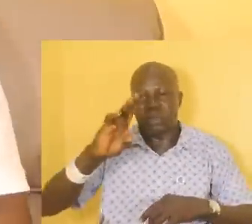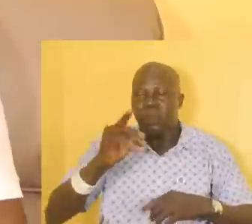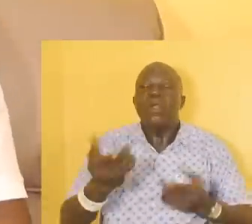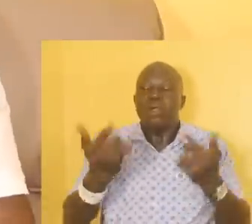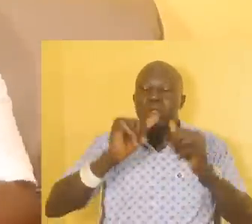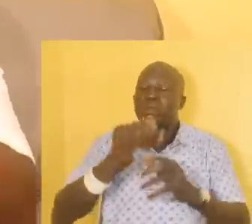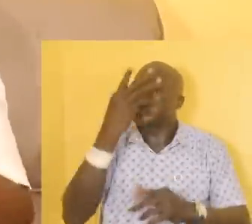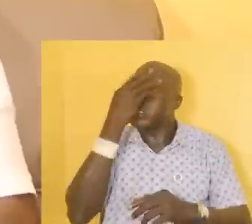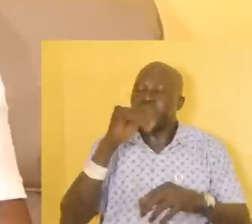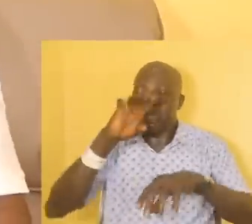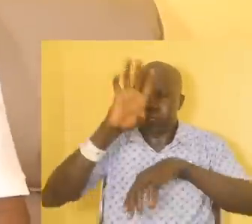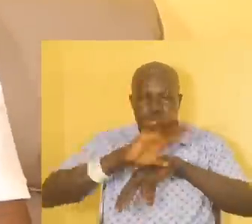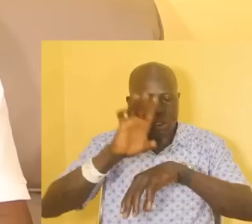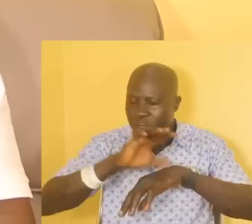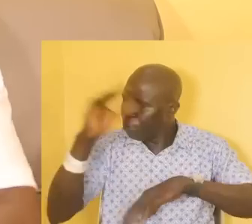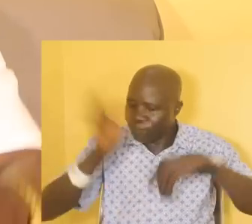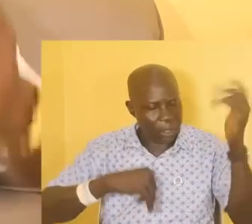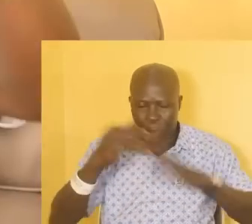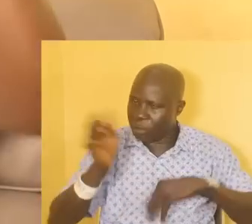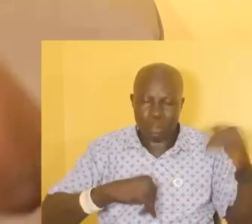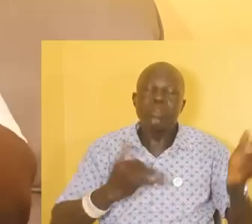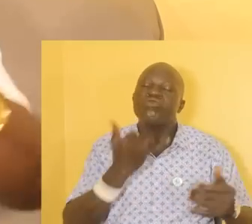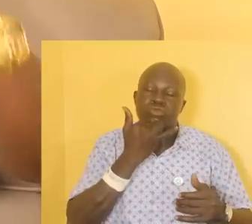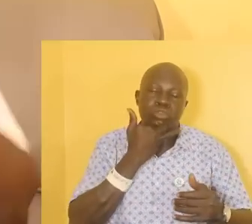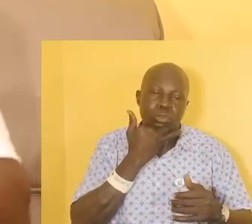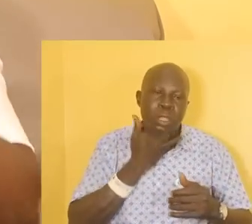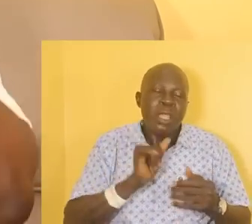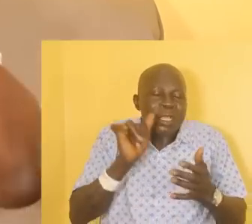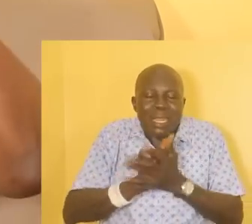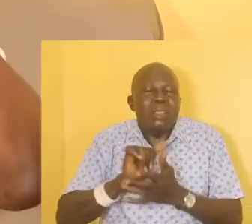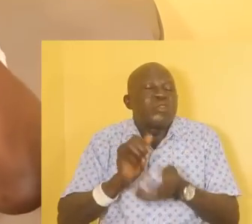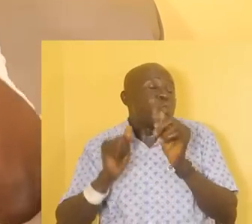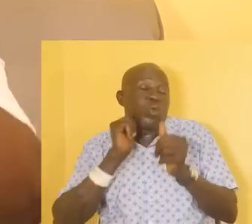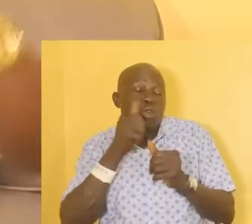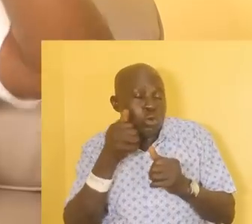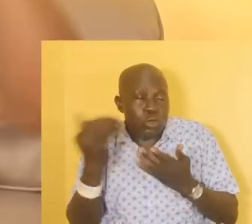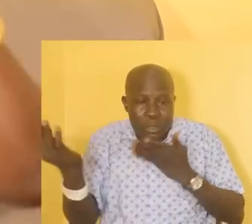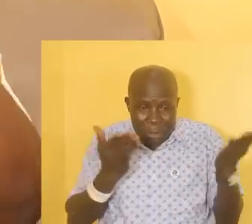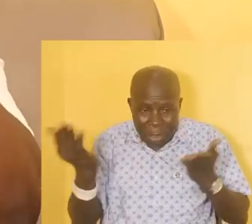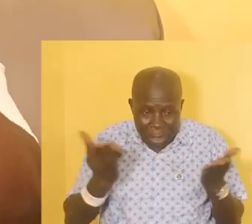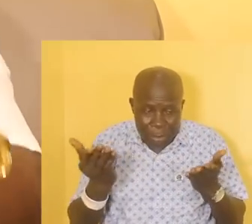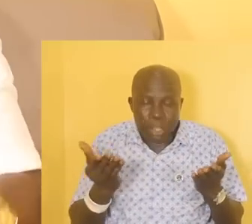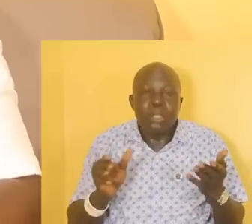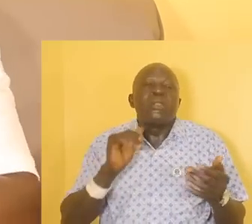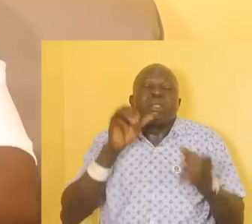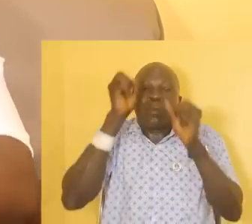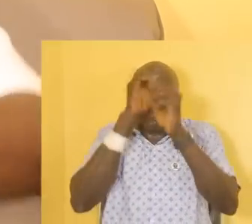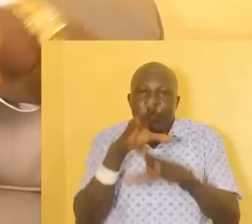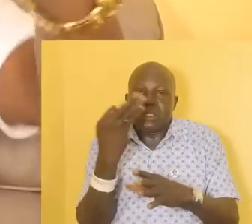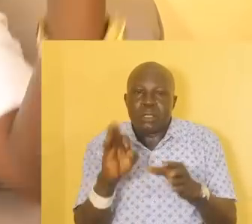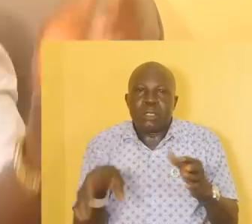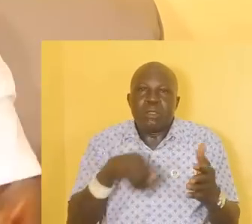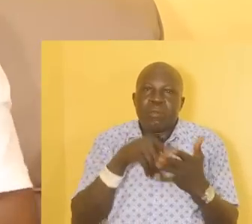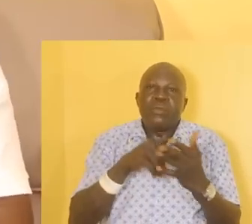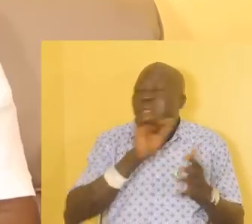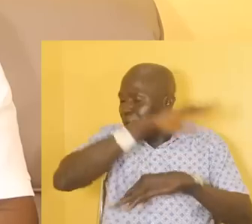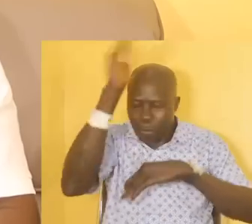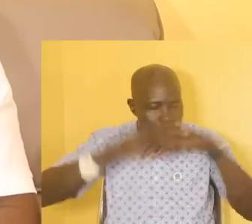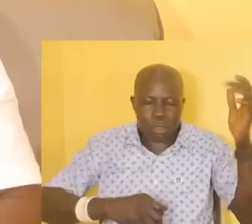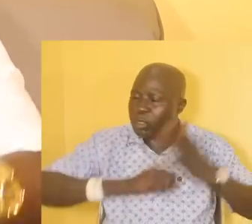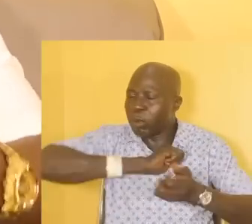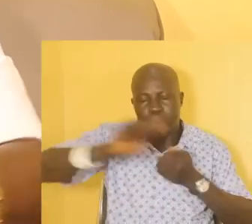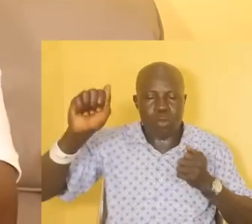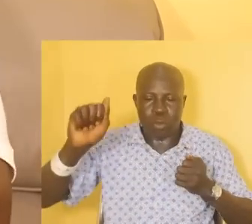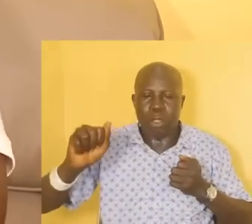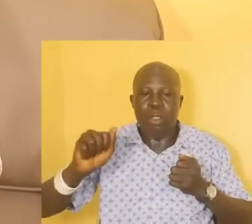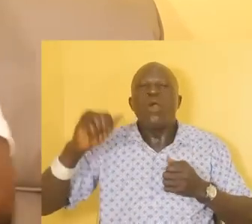church. There is nothing wrong with that. It is your tomorrow service, ola the blessing of must not